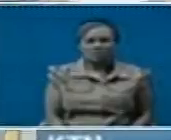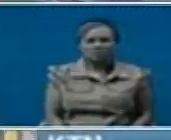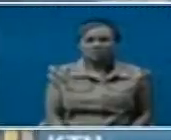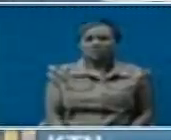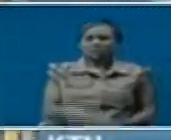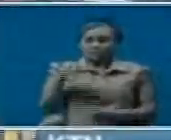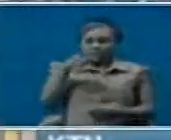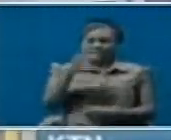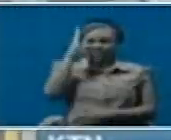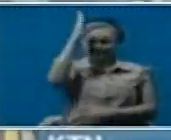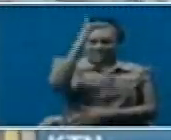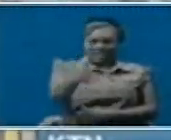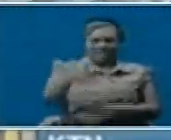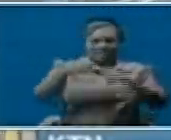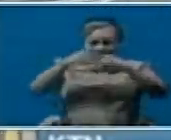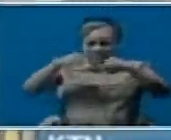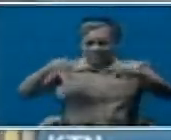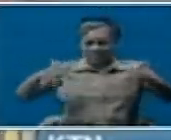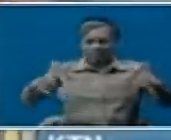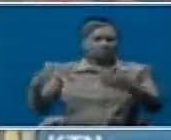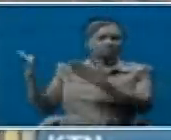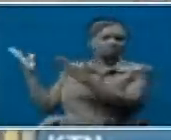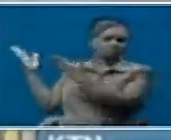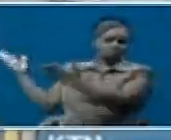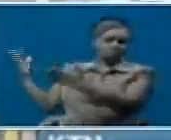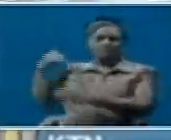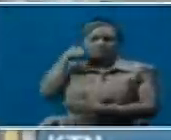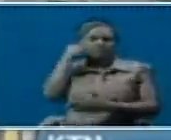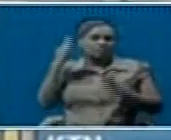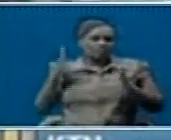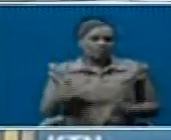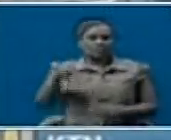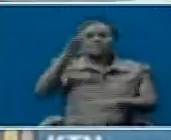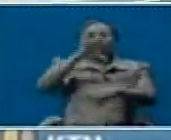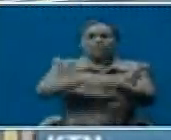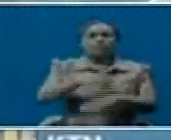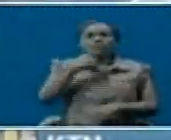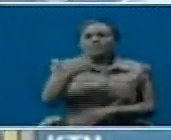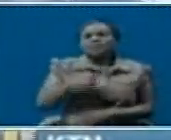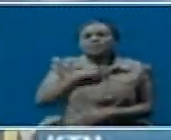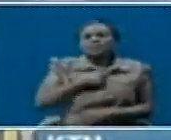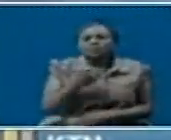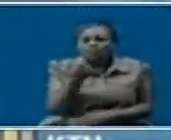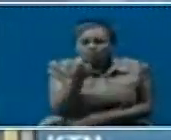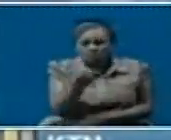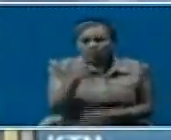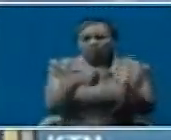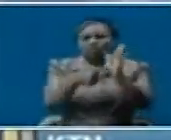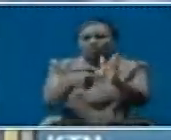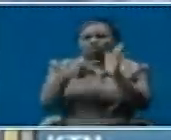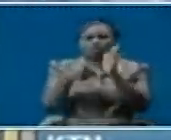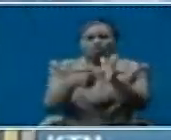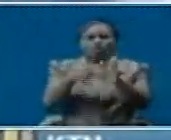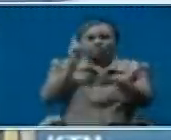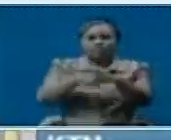Those at the direct line of this fire are patients like this man, who only got apologetic glances and shoulder pads